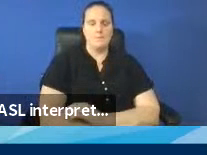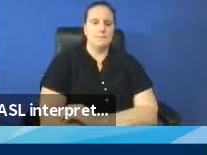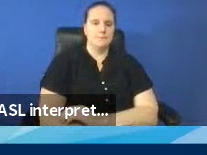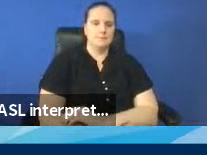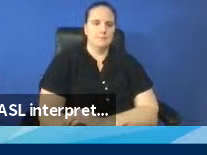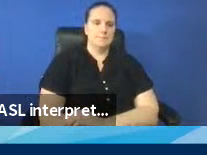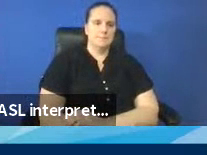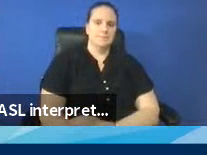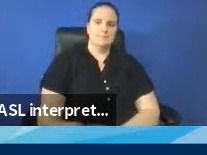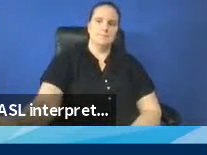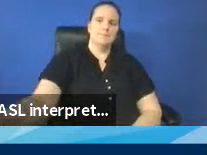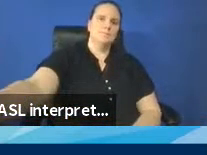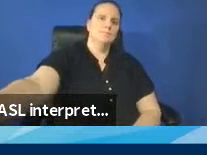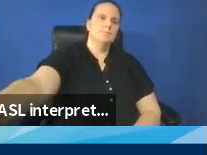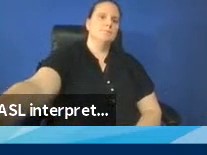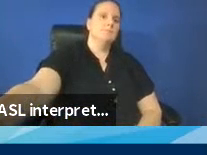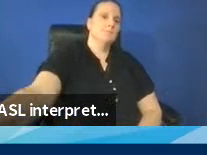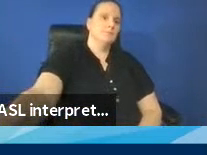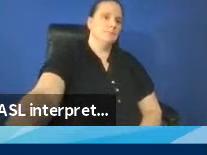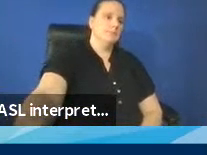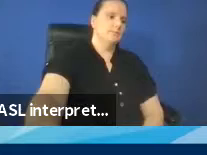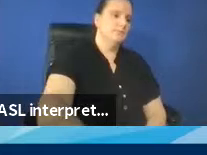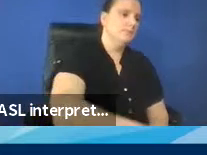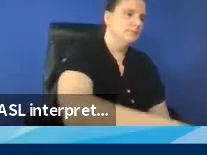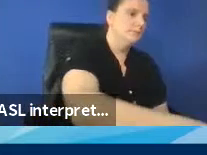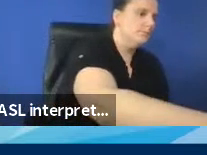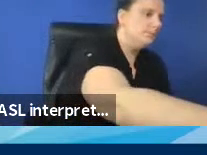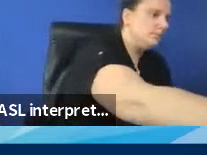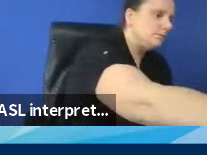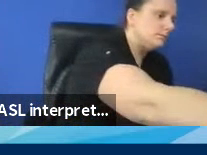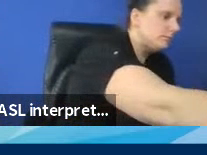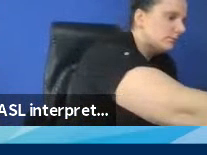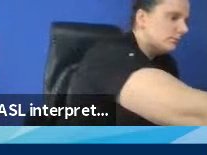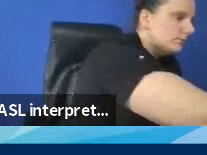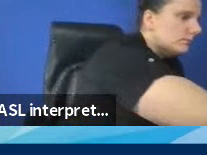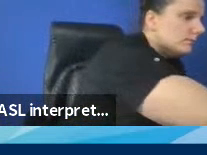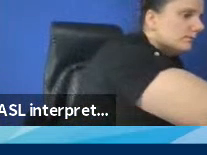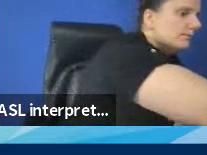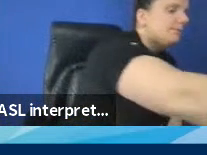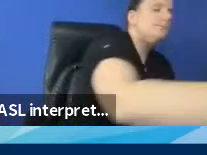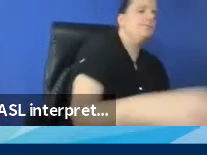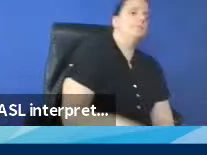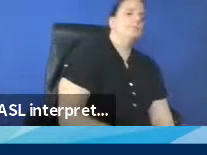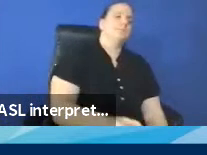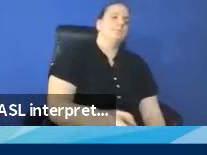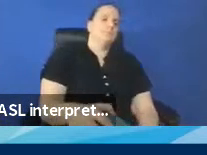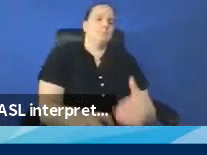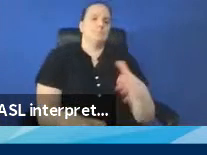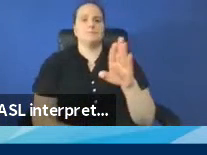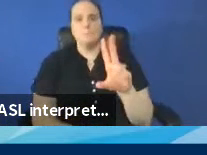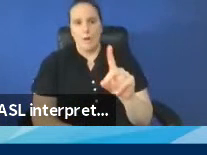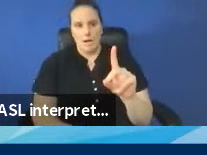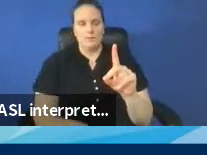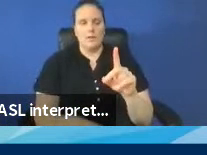Thanks. I'm Brad Phillips. I am with the IBR program. I'm leading the Highway and Civil Design program.